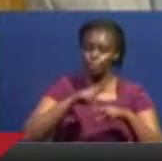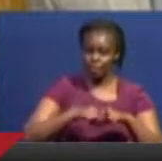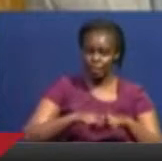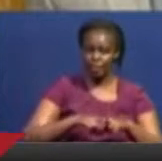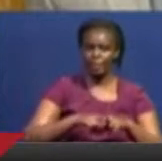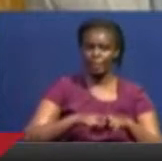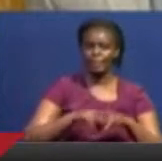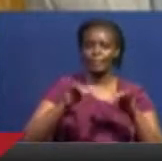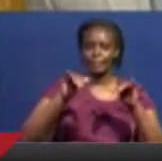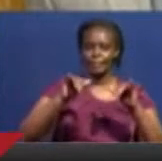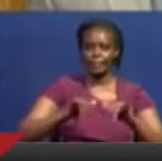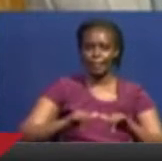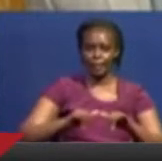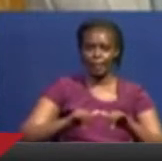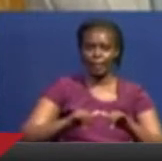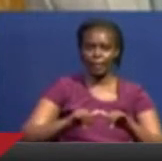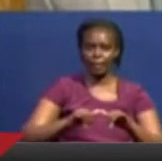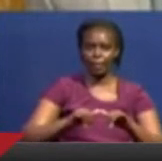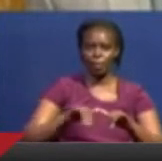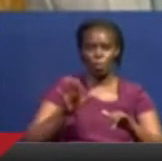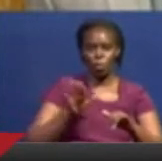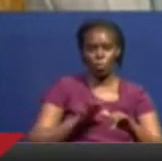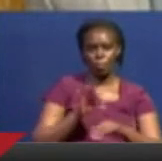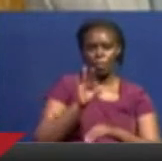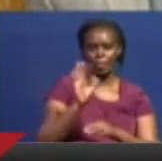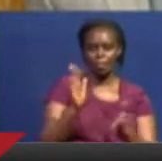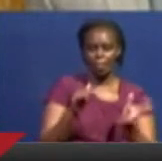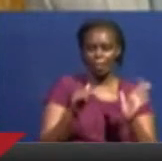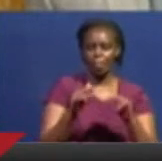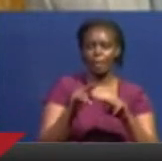your seats. The three ladies go back.